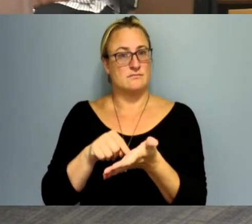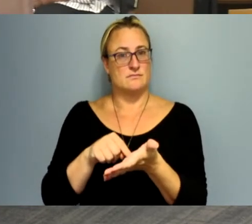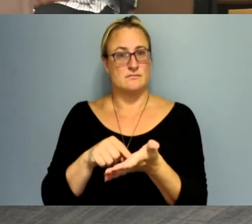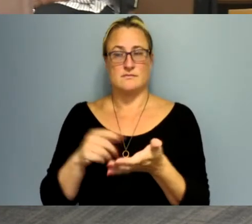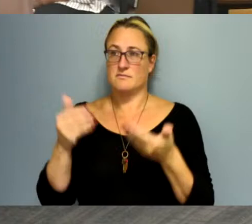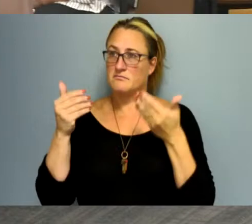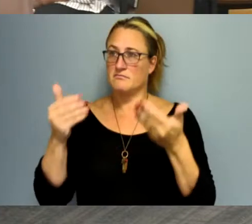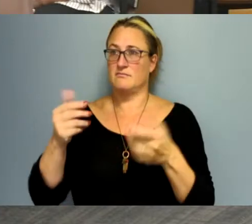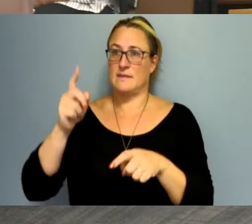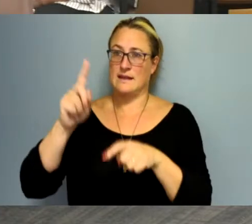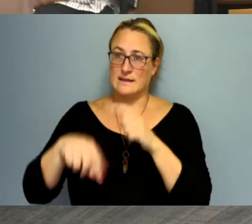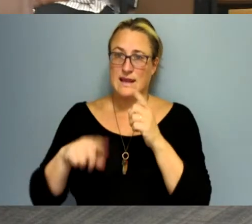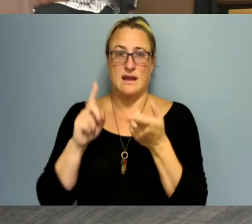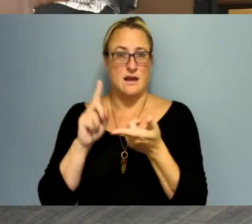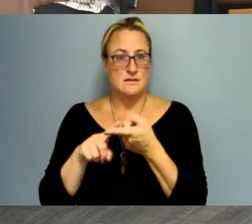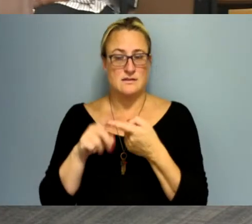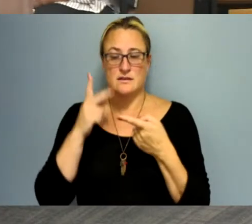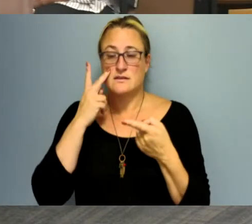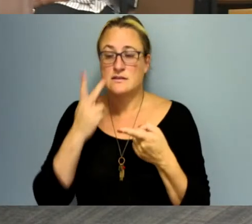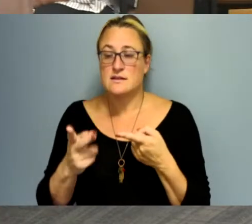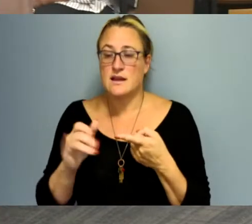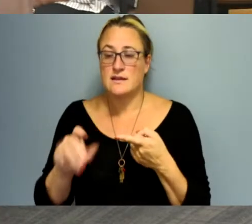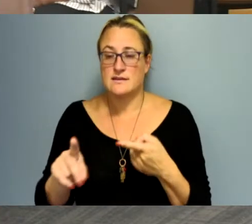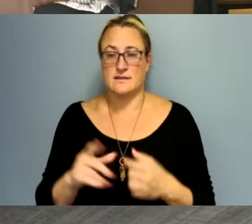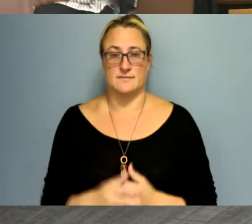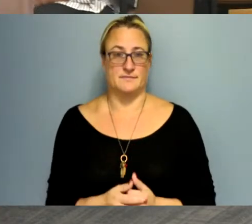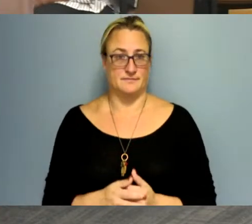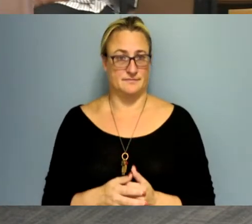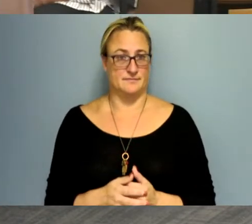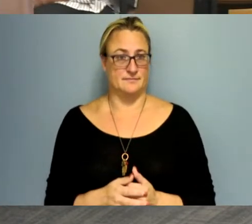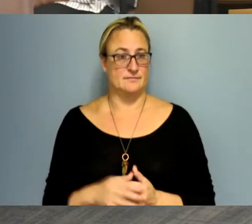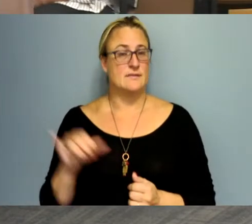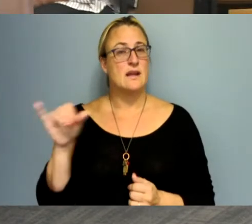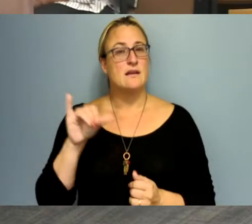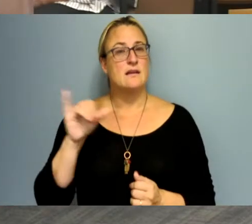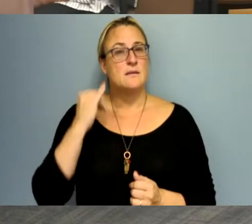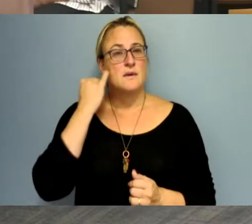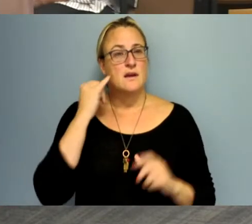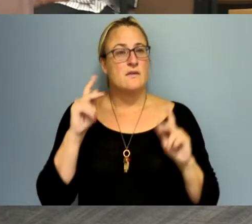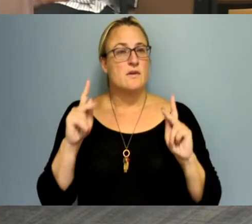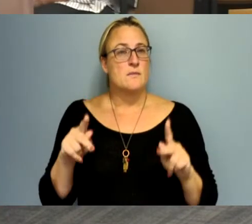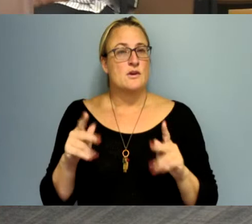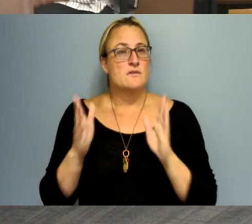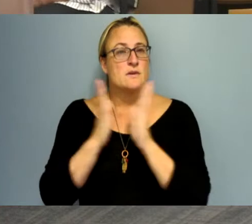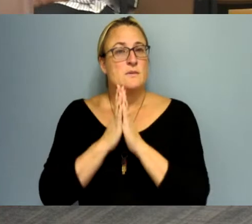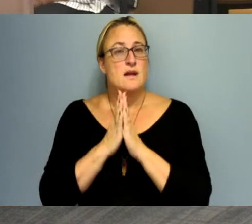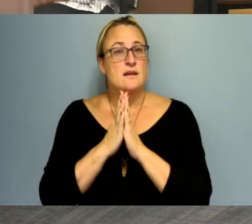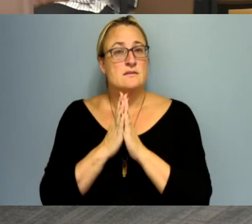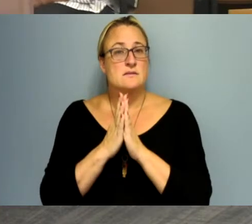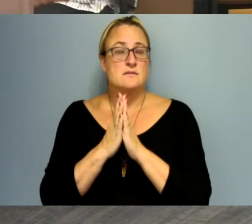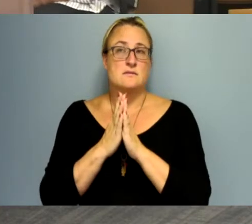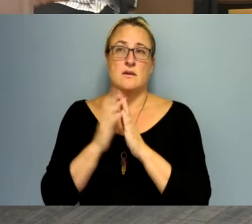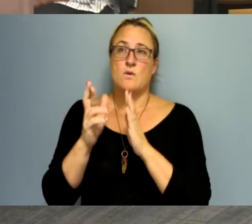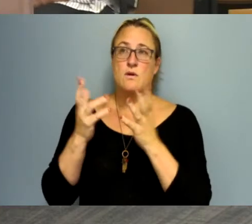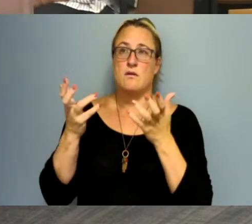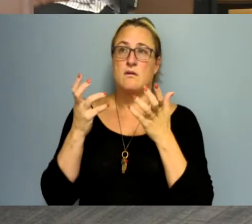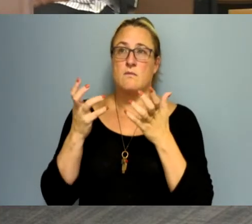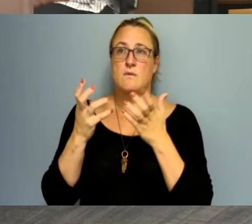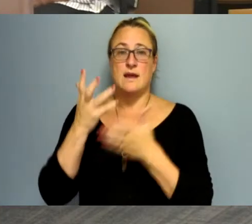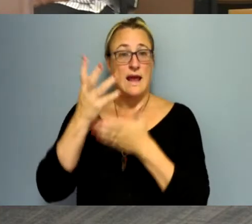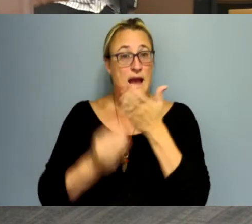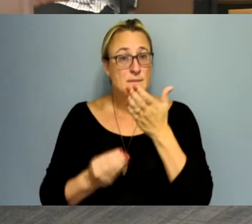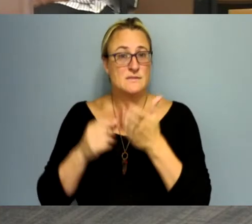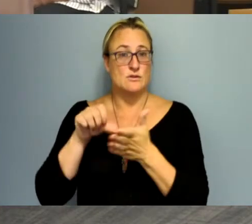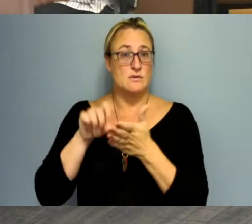go forward until they've checked that they've confirmed ID. Same thing if somebody requested or was sent a absentee or mail-in